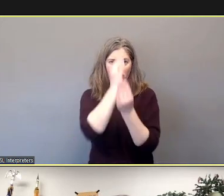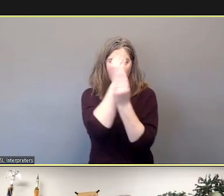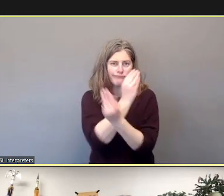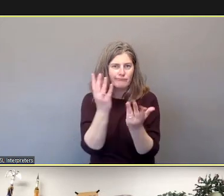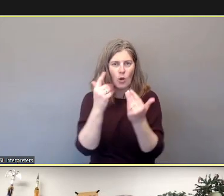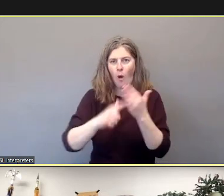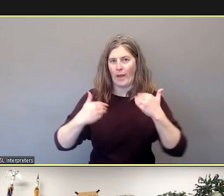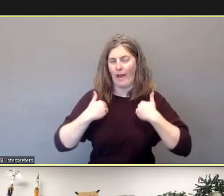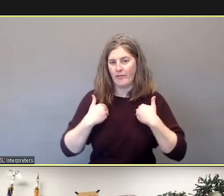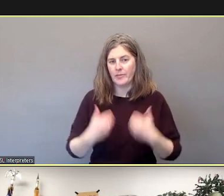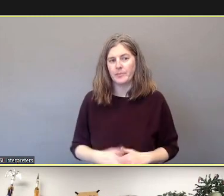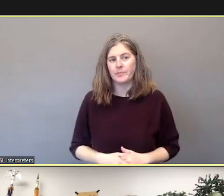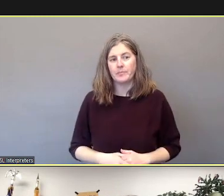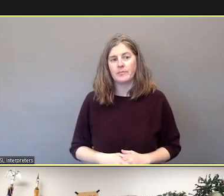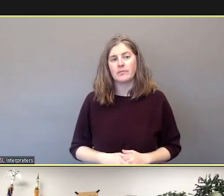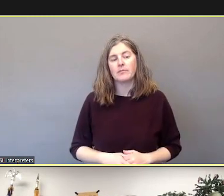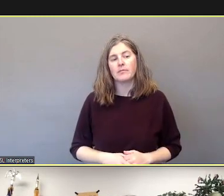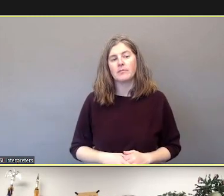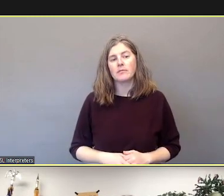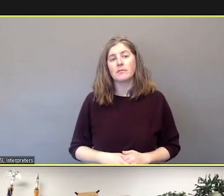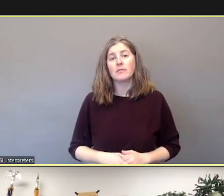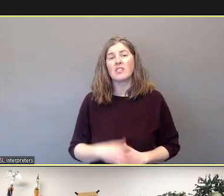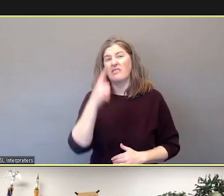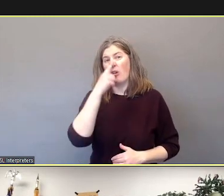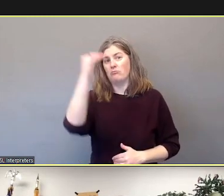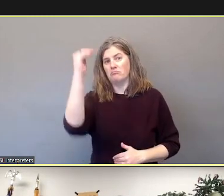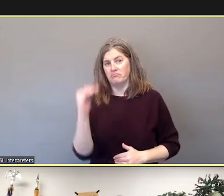have. To that end, on the next slide,